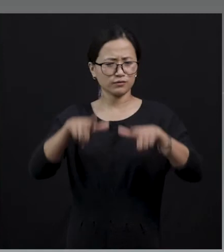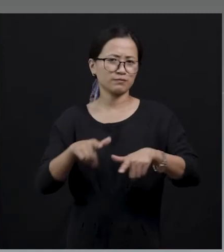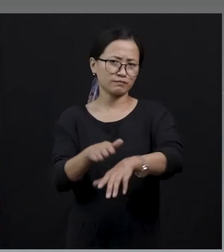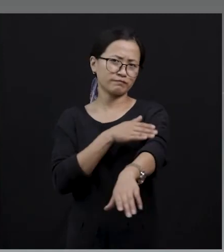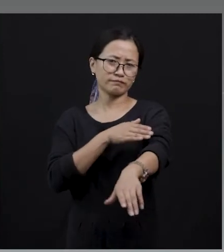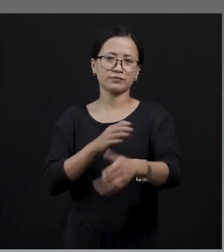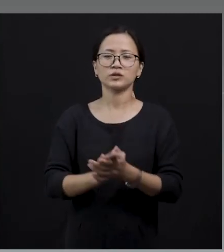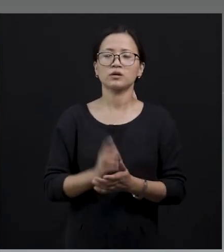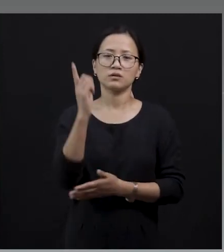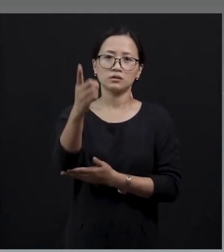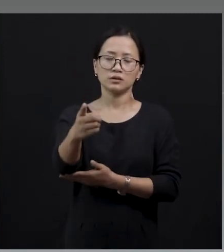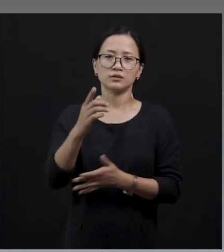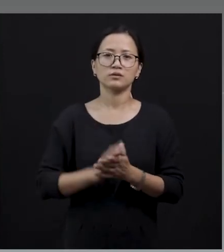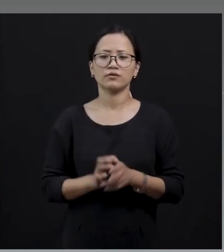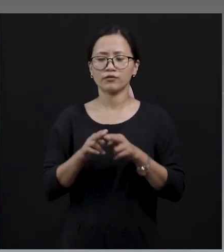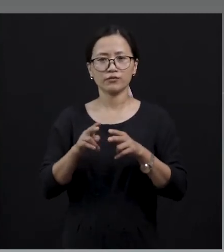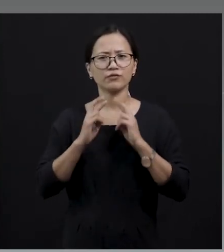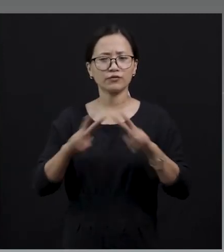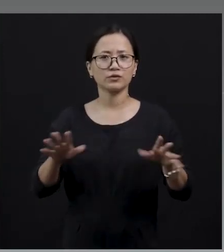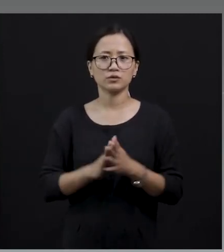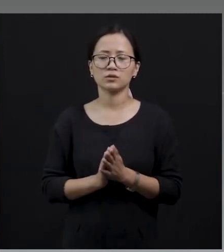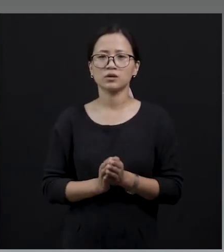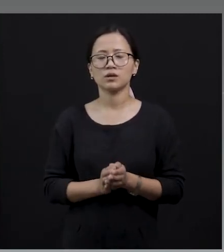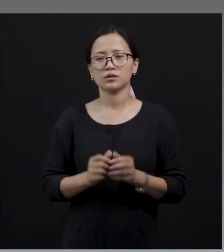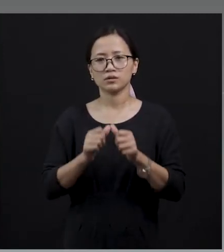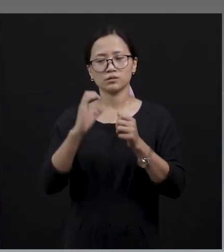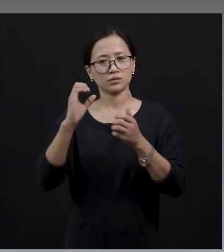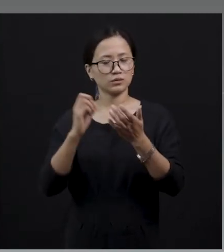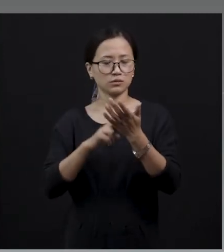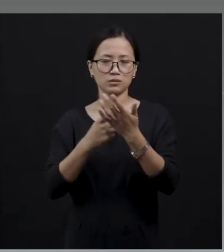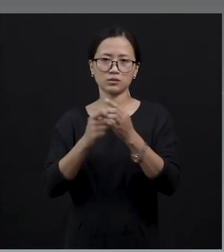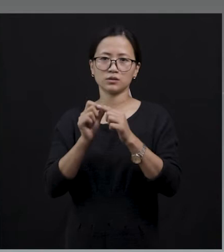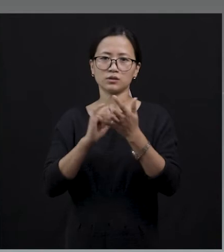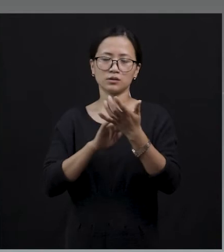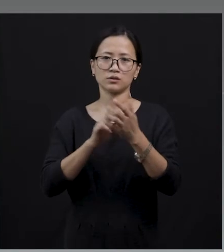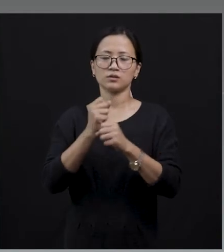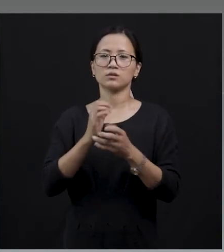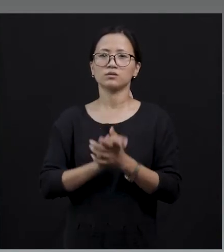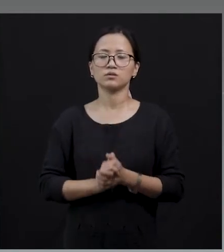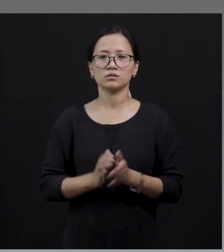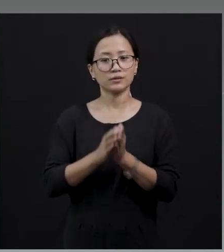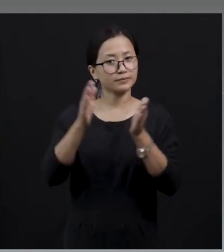right? So all of them vary according to size. Now let's look at